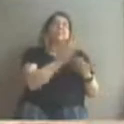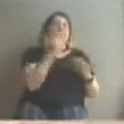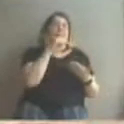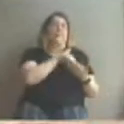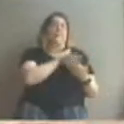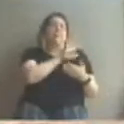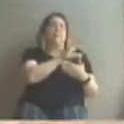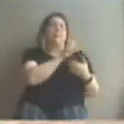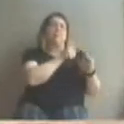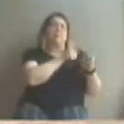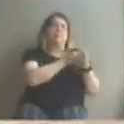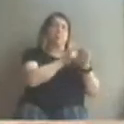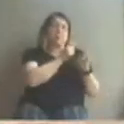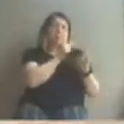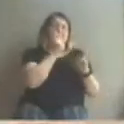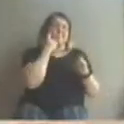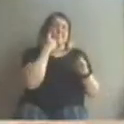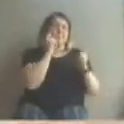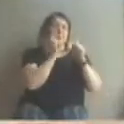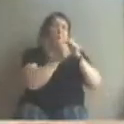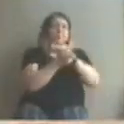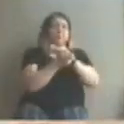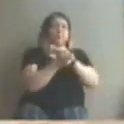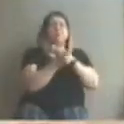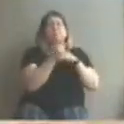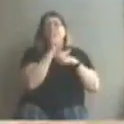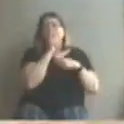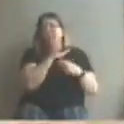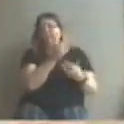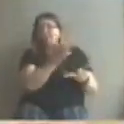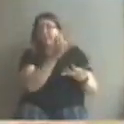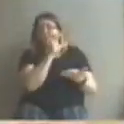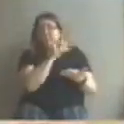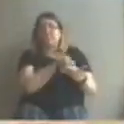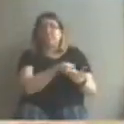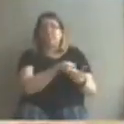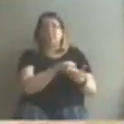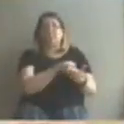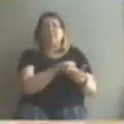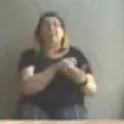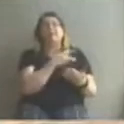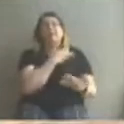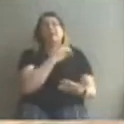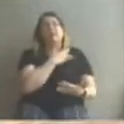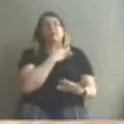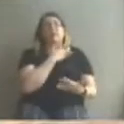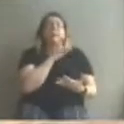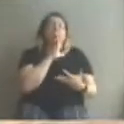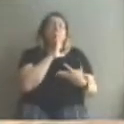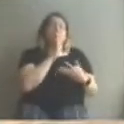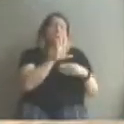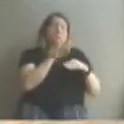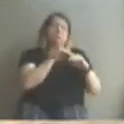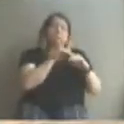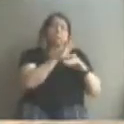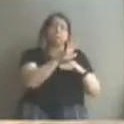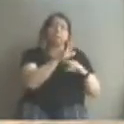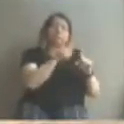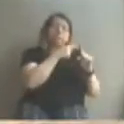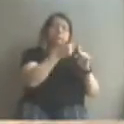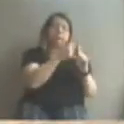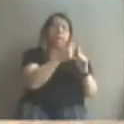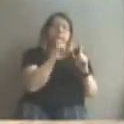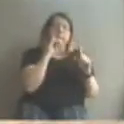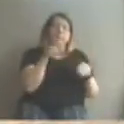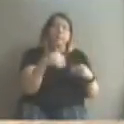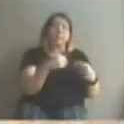their supports have kind of changed, really were interested in that because they felt it was impactful to their families. They felt like if that was something that we could